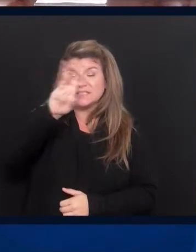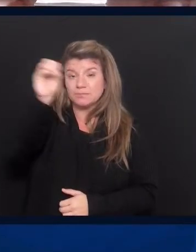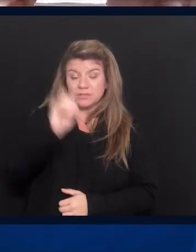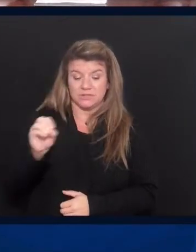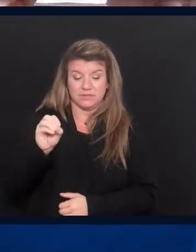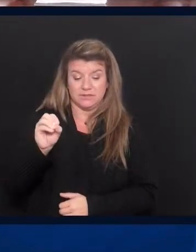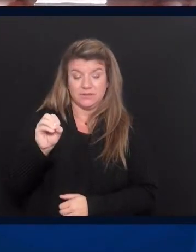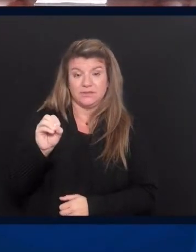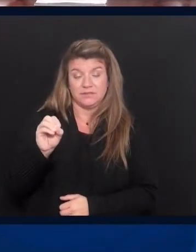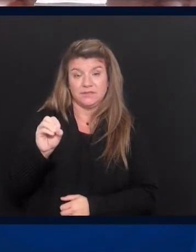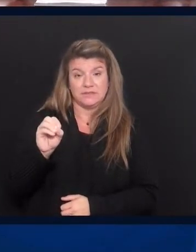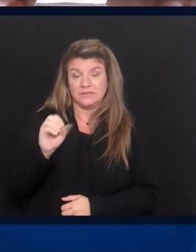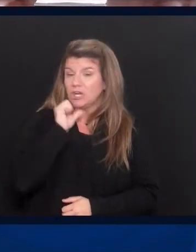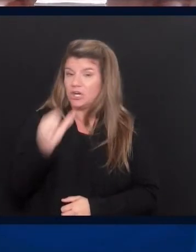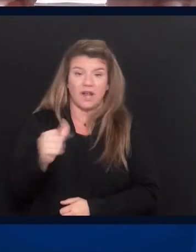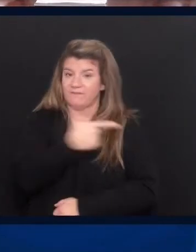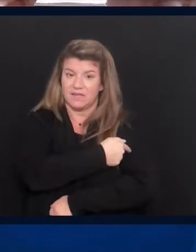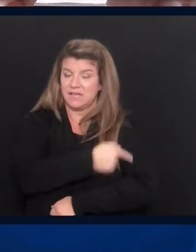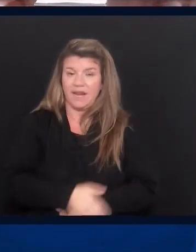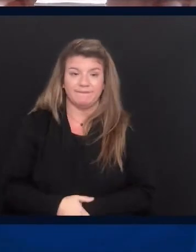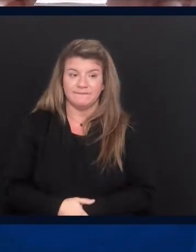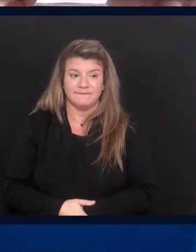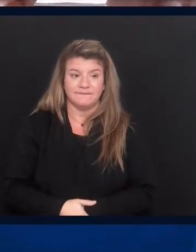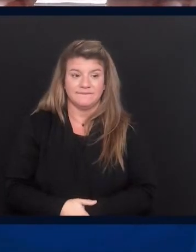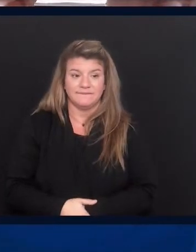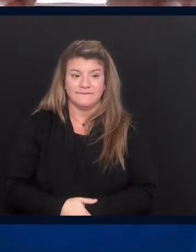90.6% are unvaccinated.